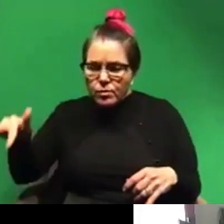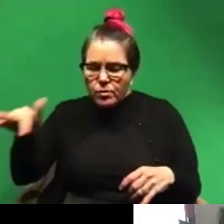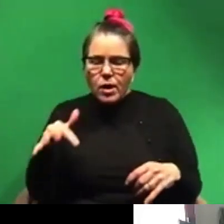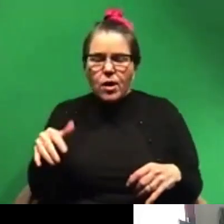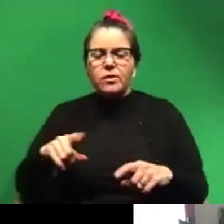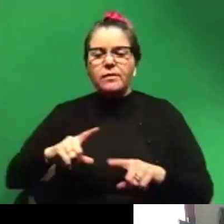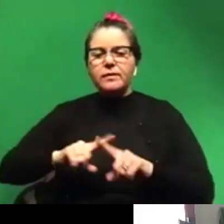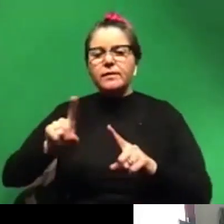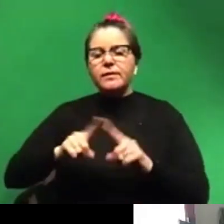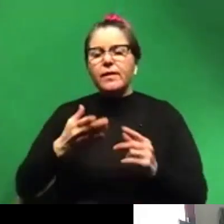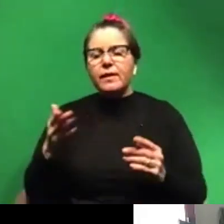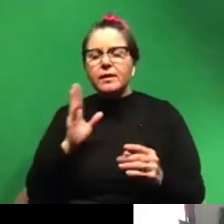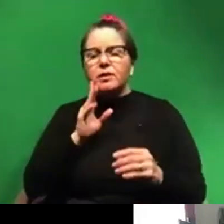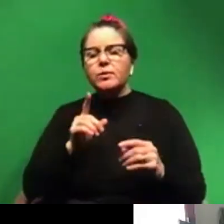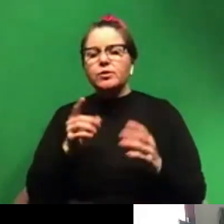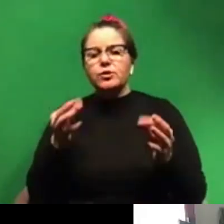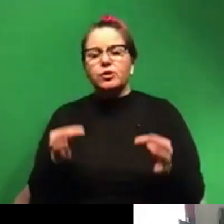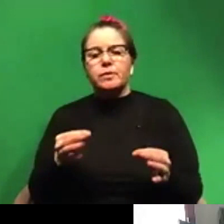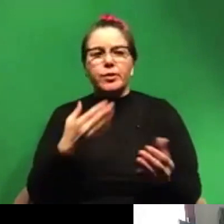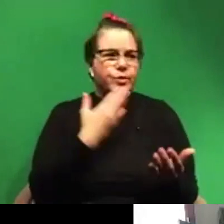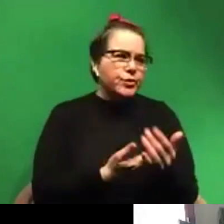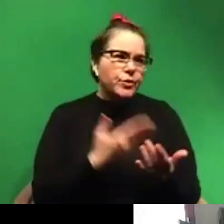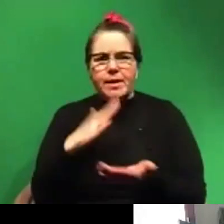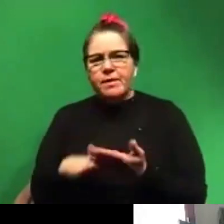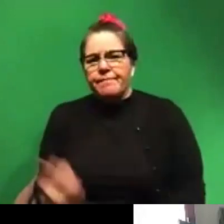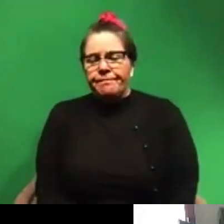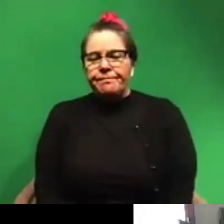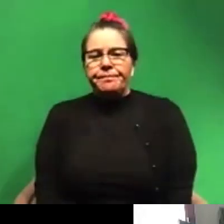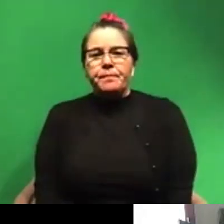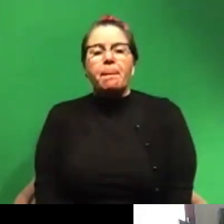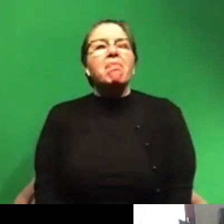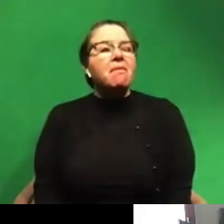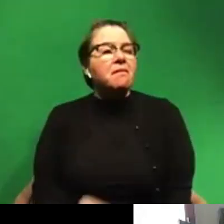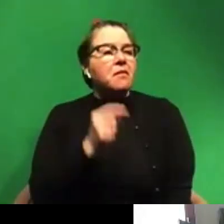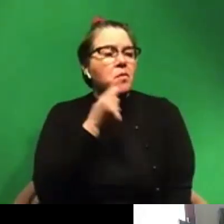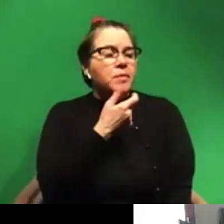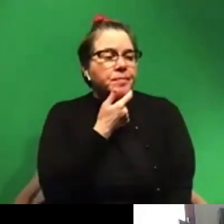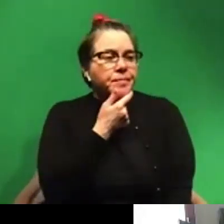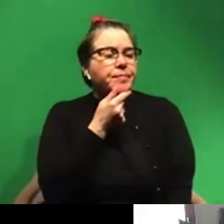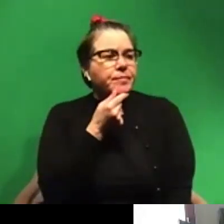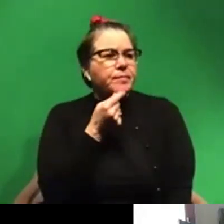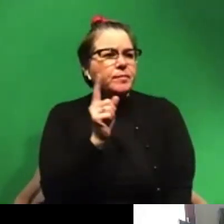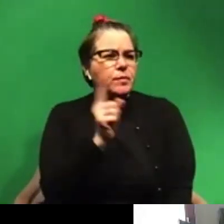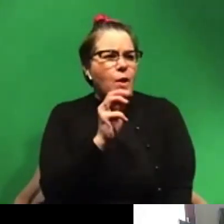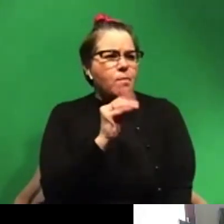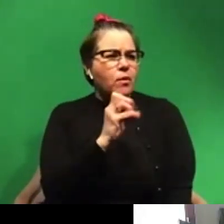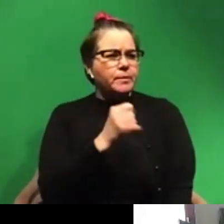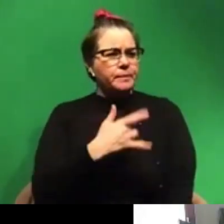that determine whether a microbe is going to be good or bad. Cool. Where do microbes usually